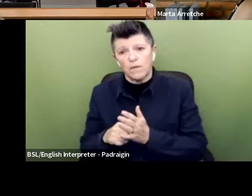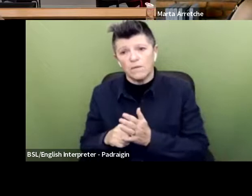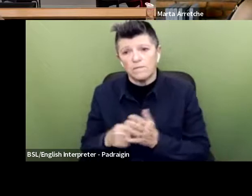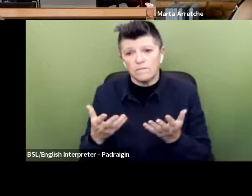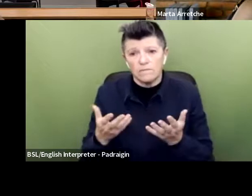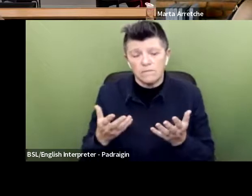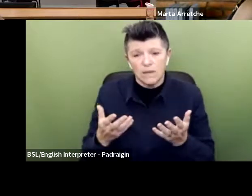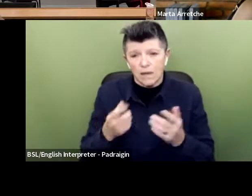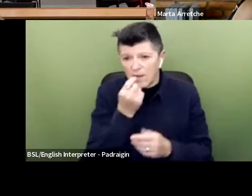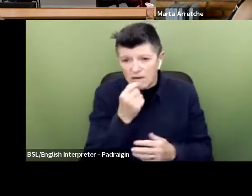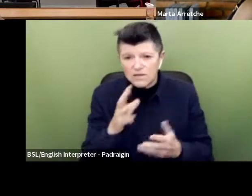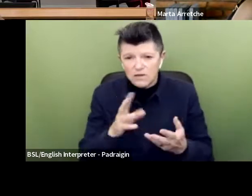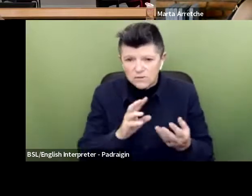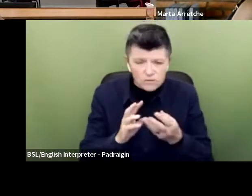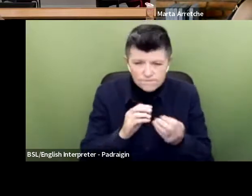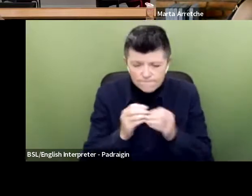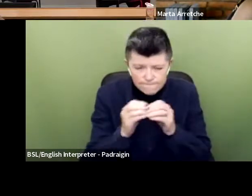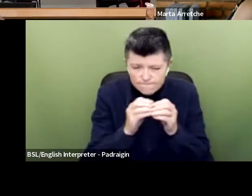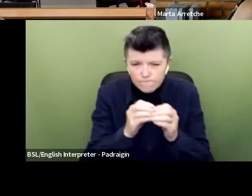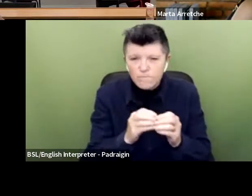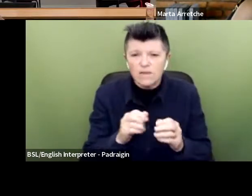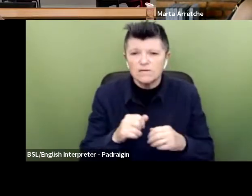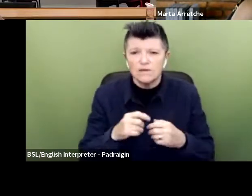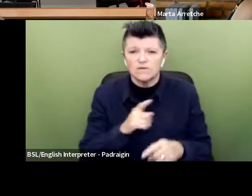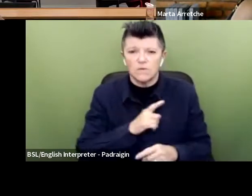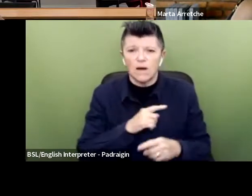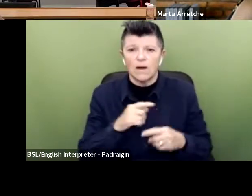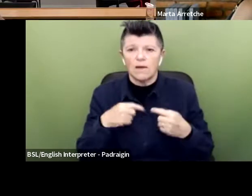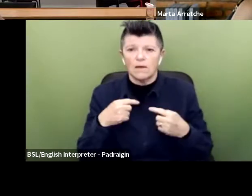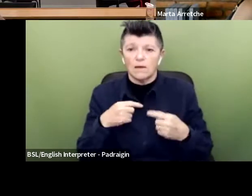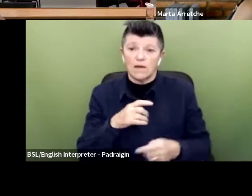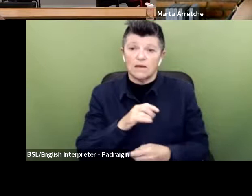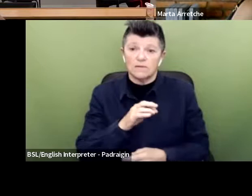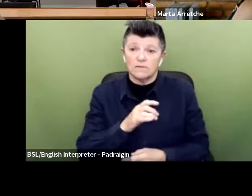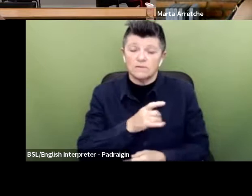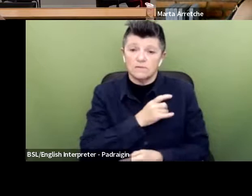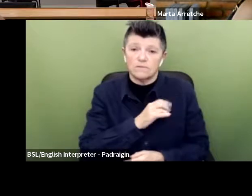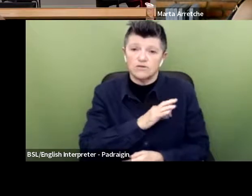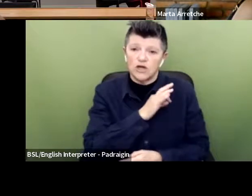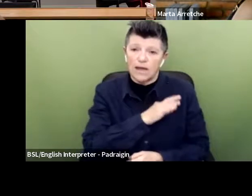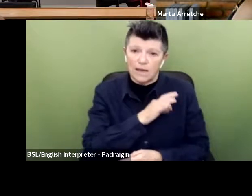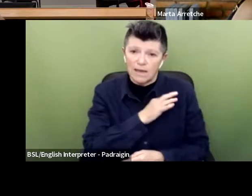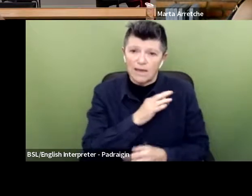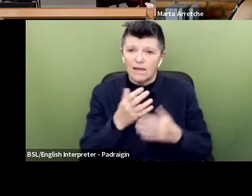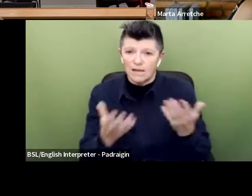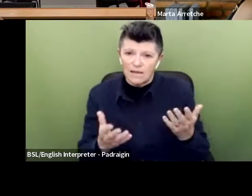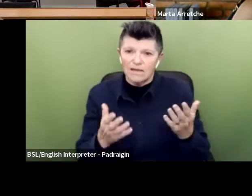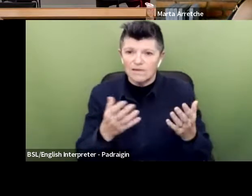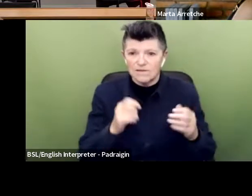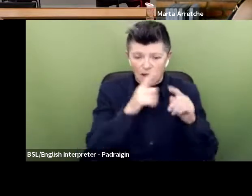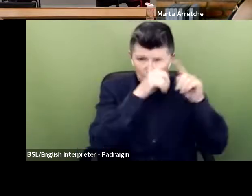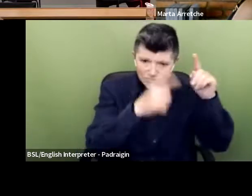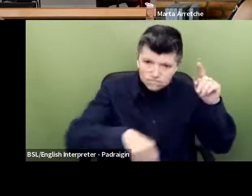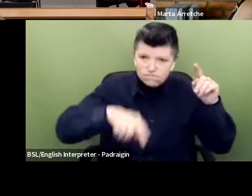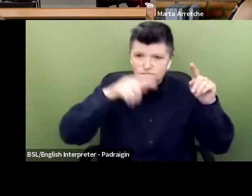figure it out, right? So that is our explanation for why in Chile, it's a kind of a smiley face, while in the Netherlands, it's like a stern,